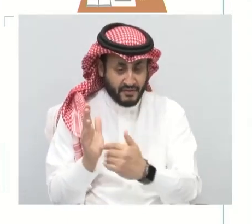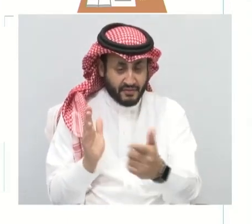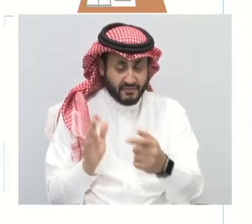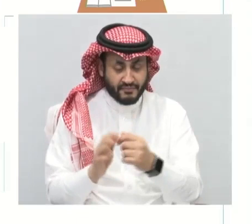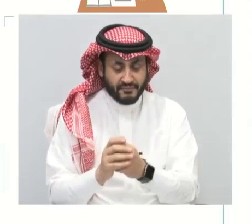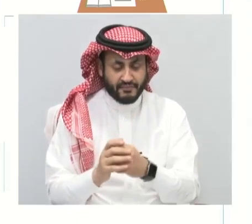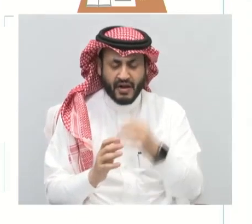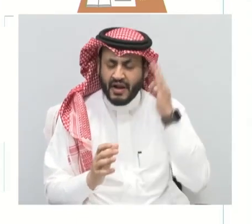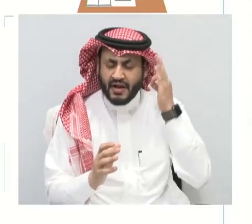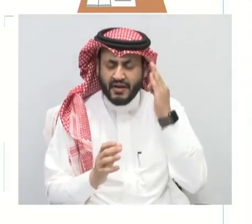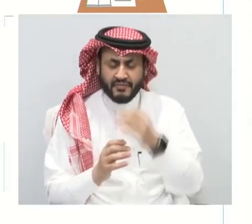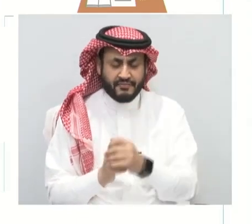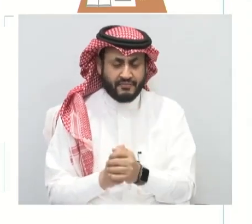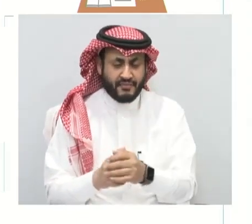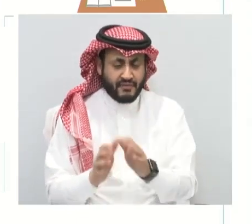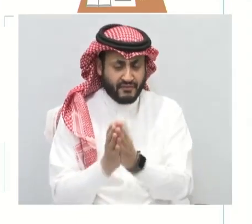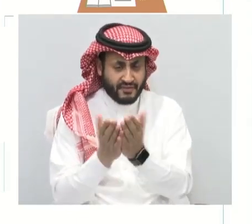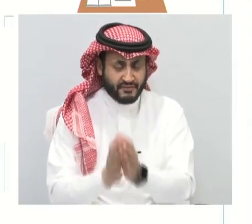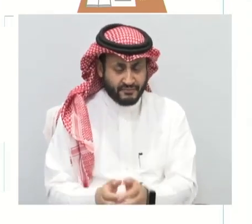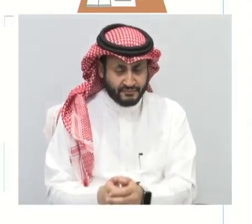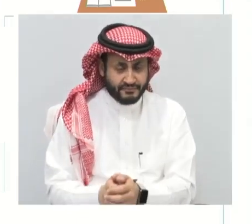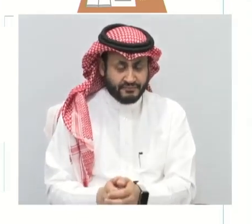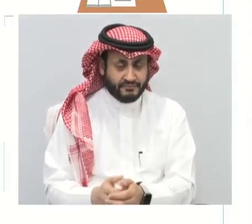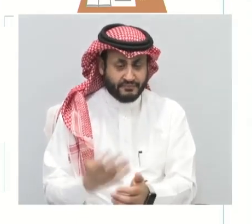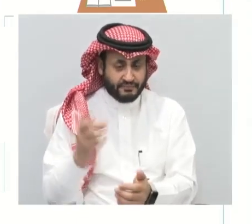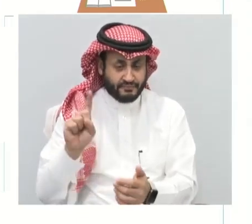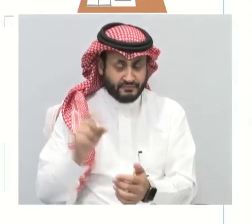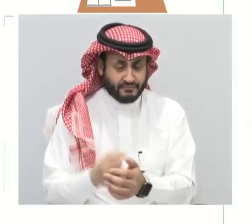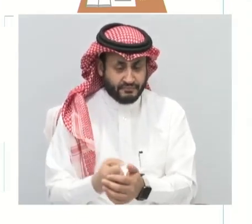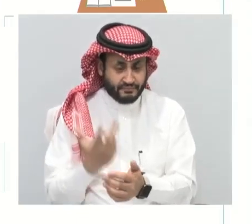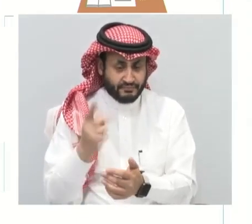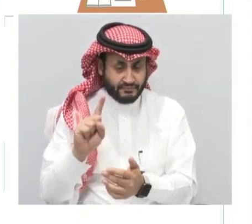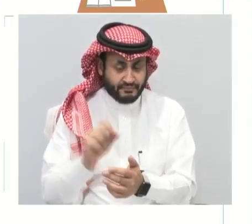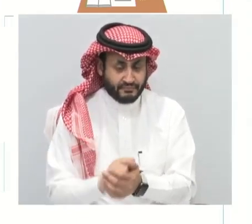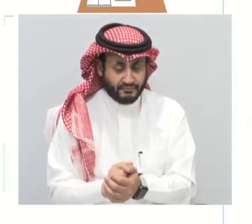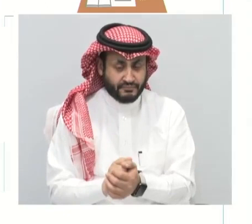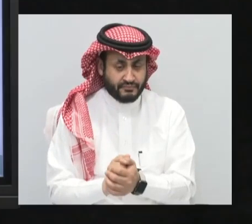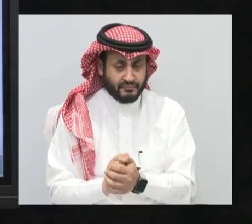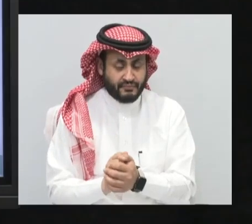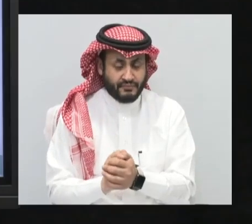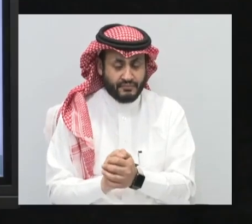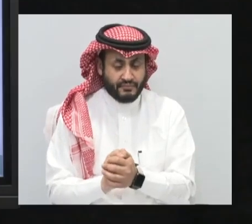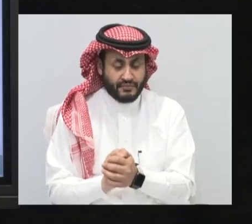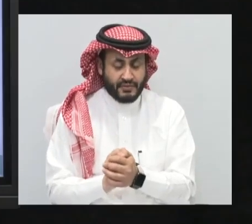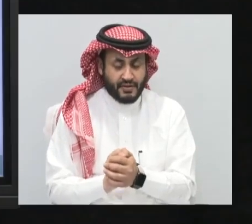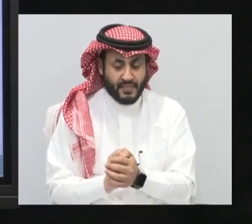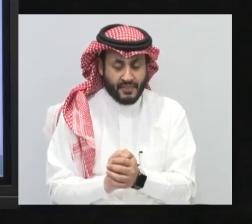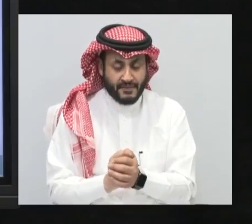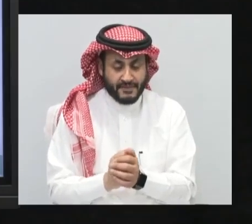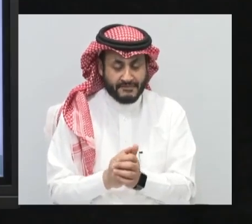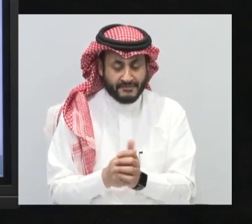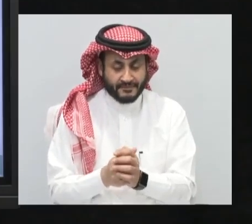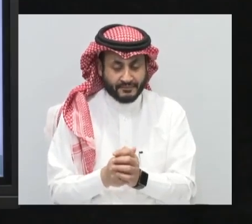Jason's messages from page 51 again. That is the listening section. If you still remember, we studied some